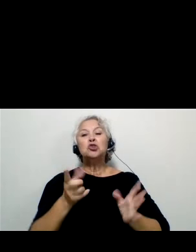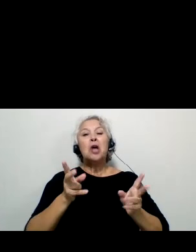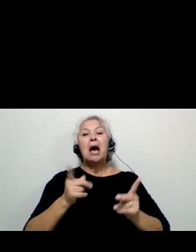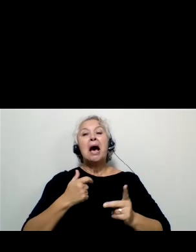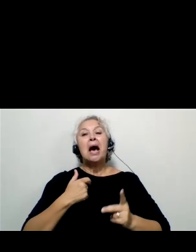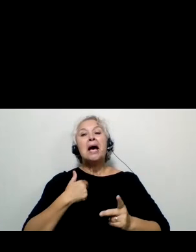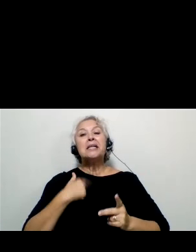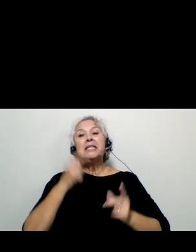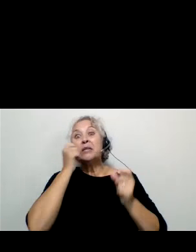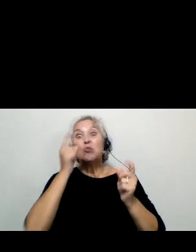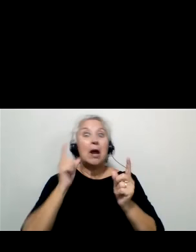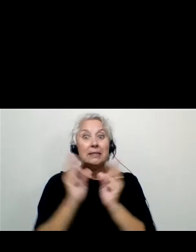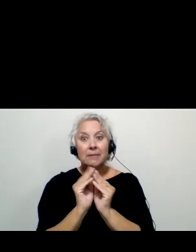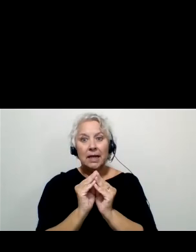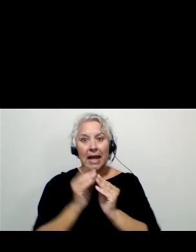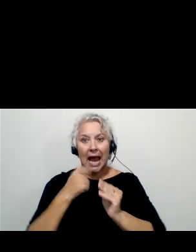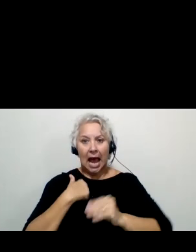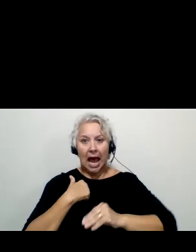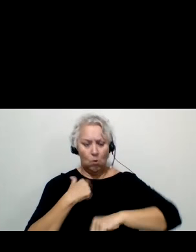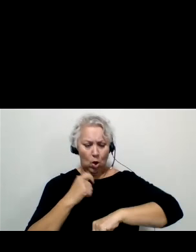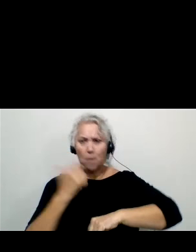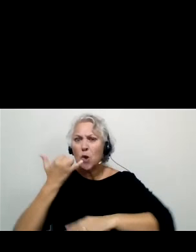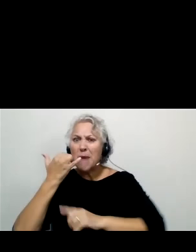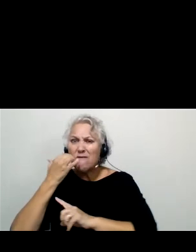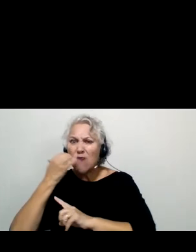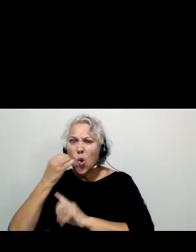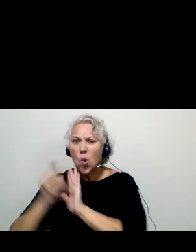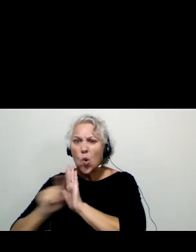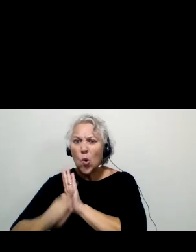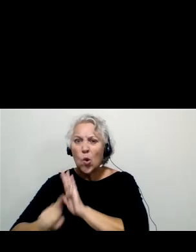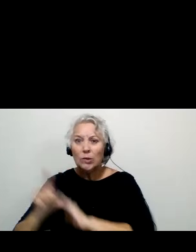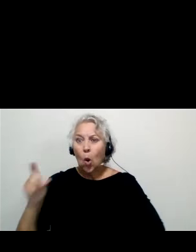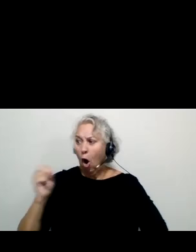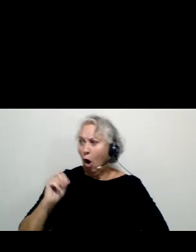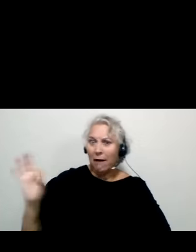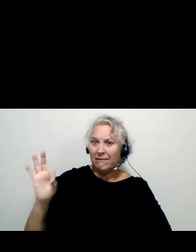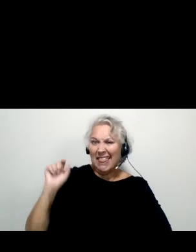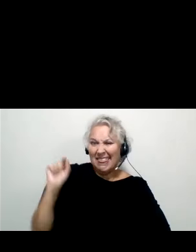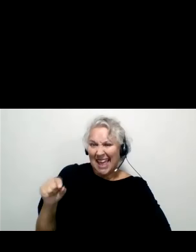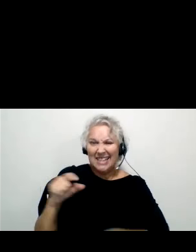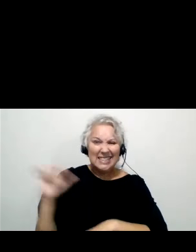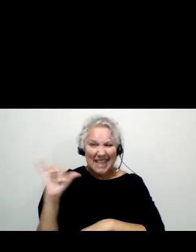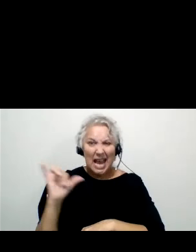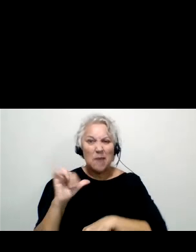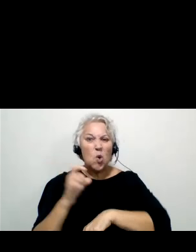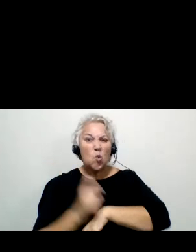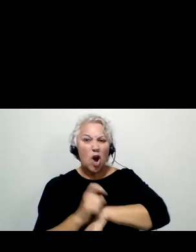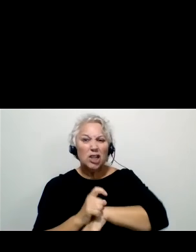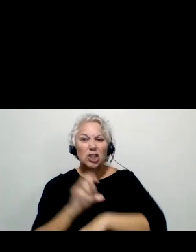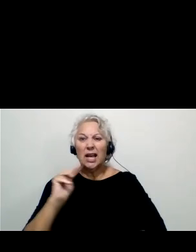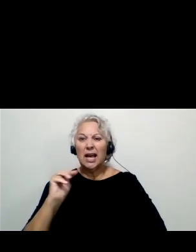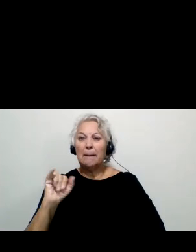of a surprise meeting, I will put it on my phone alarm so that it will go off. That's what a watch minder does for people.